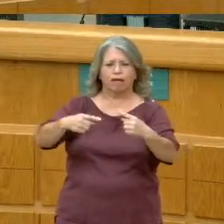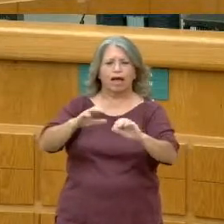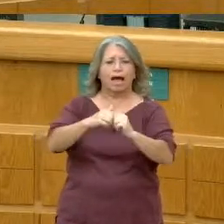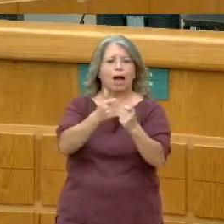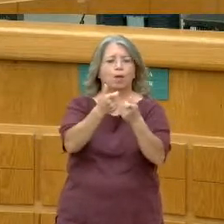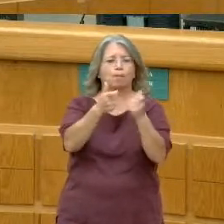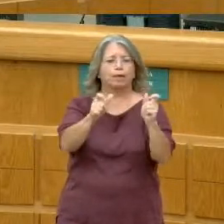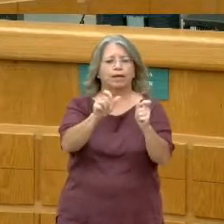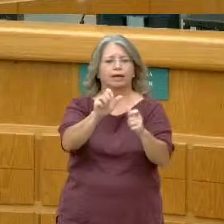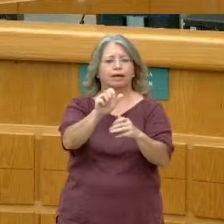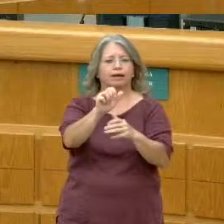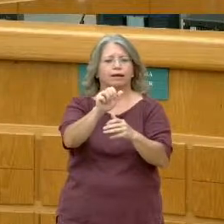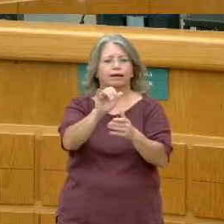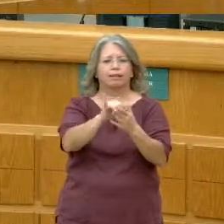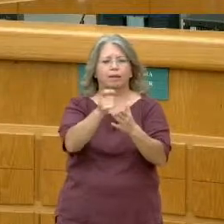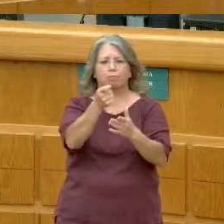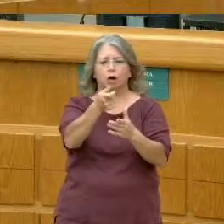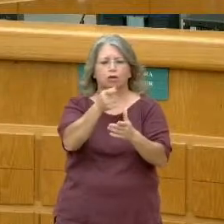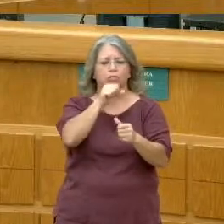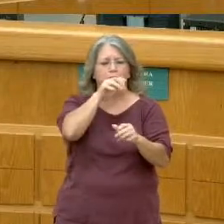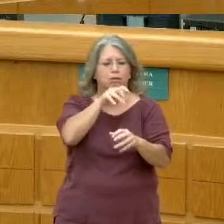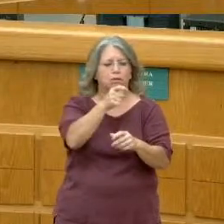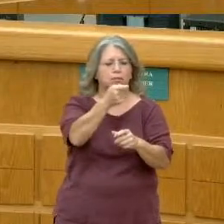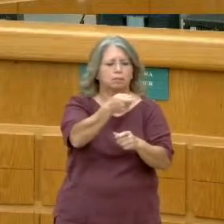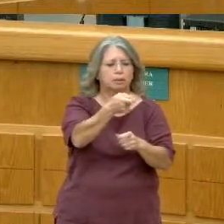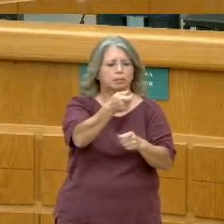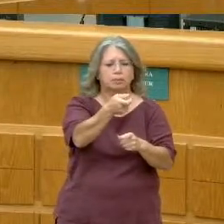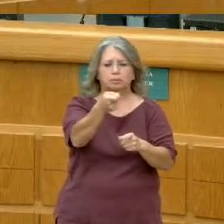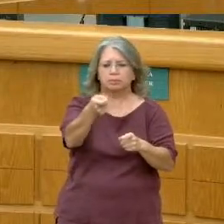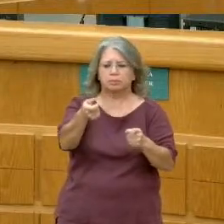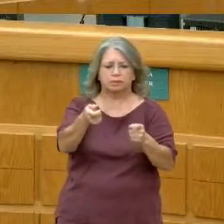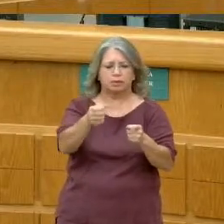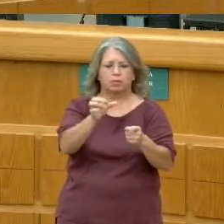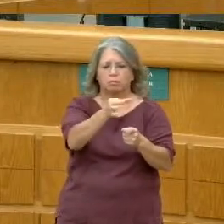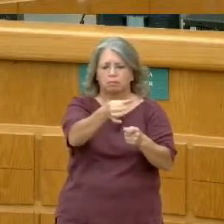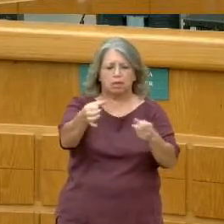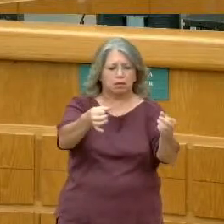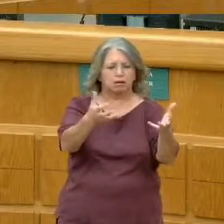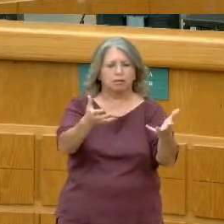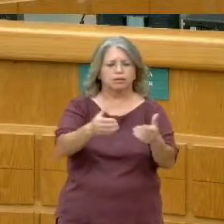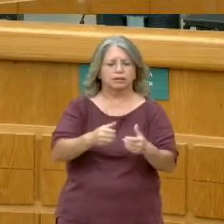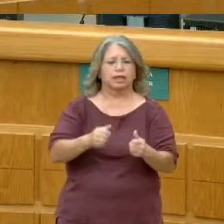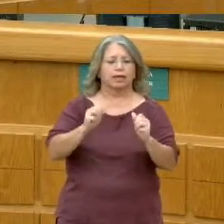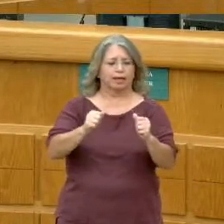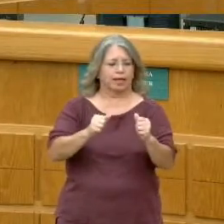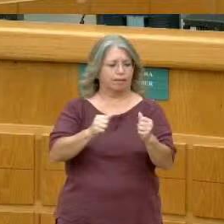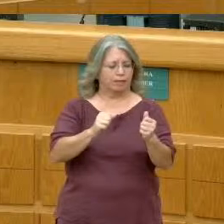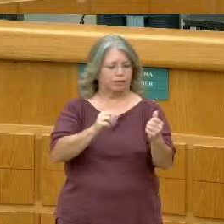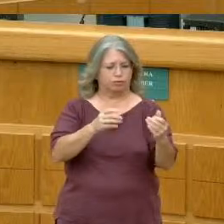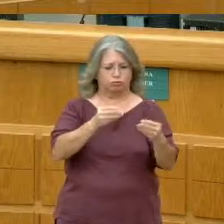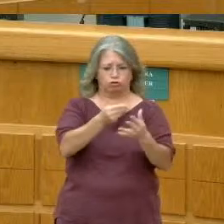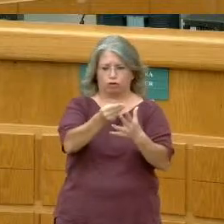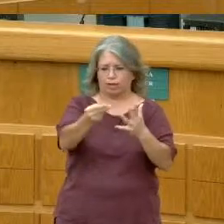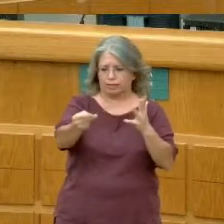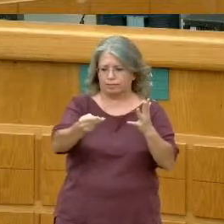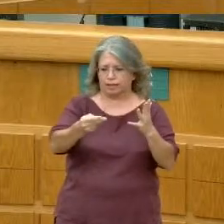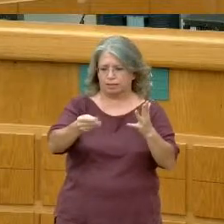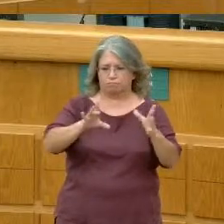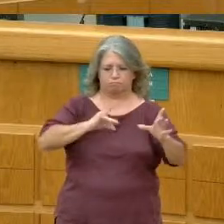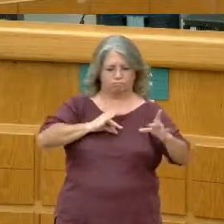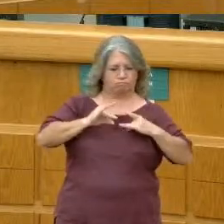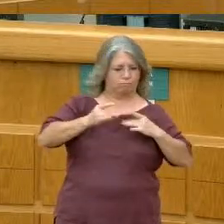it's airborne. And it can be transmitted on surfaces and through contact. There's even, I've seen this